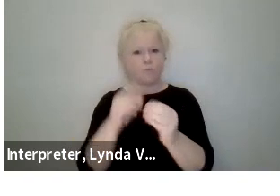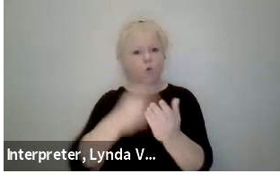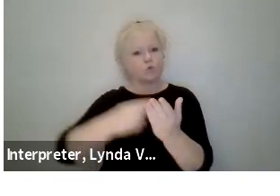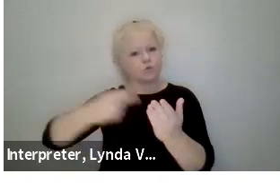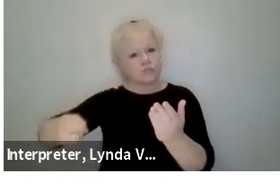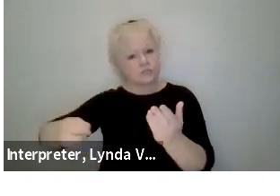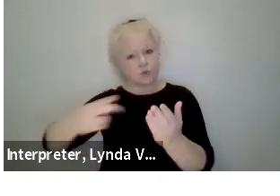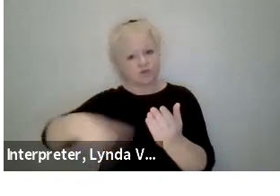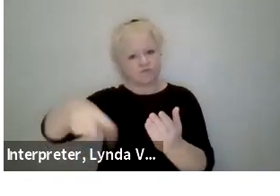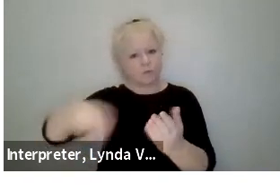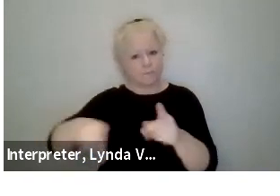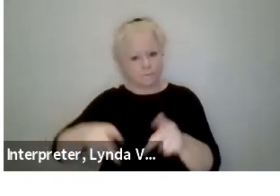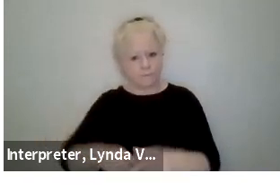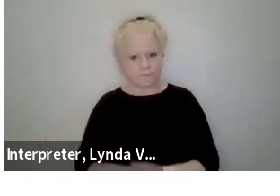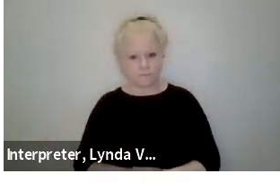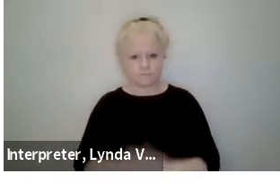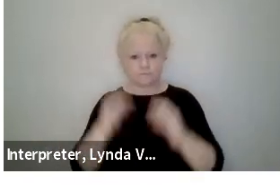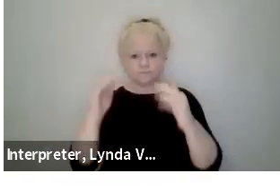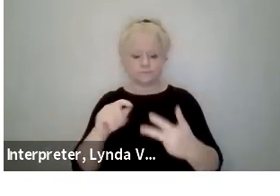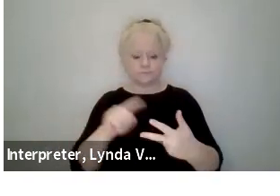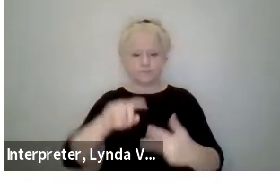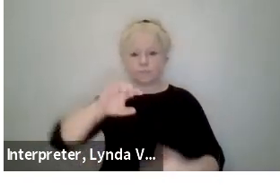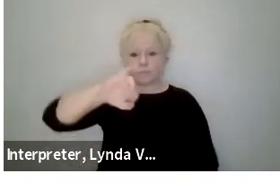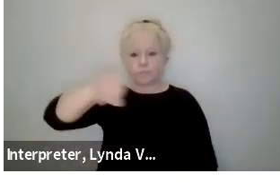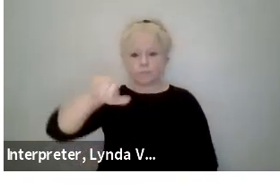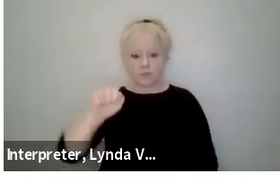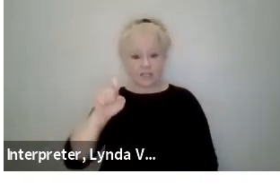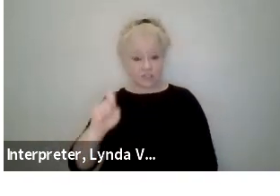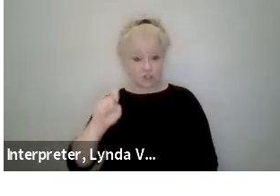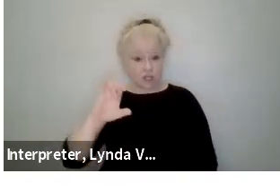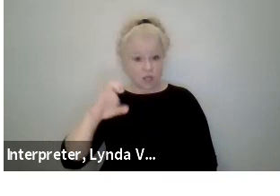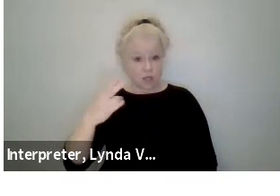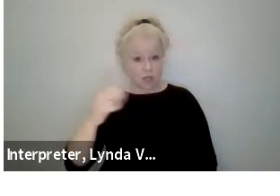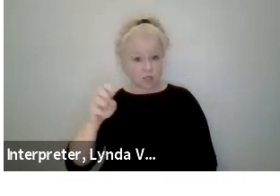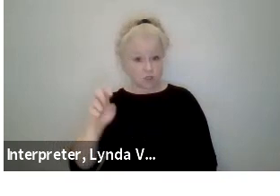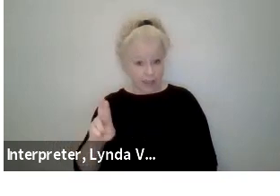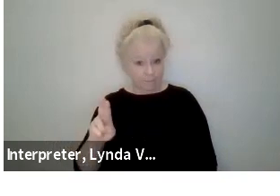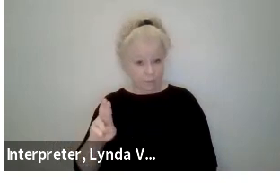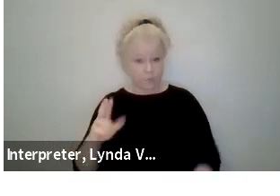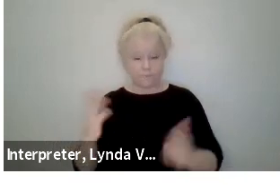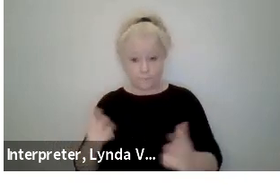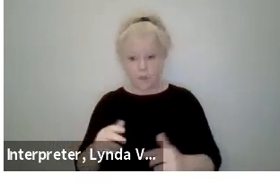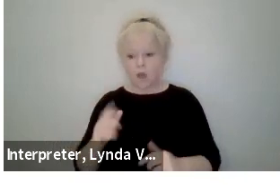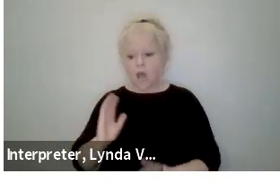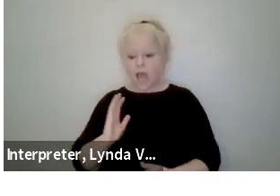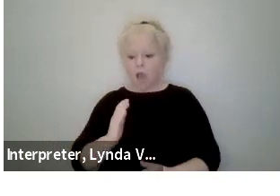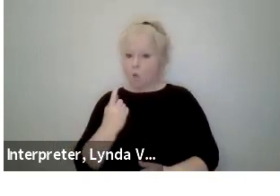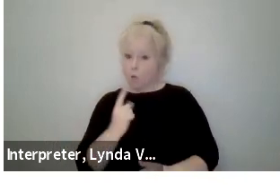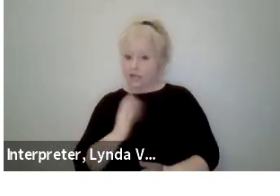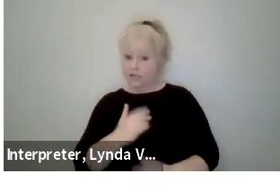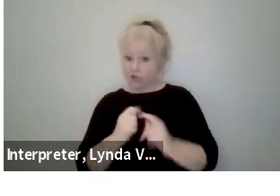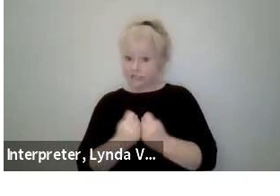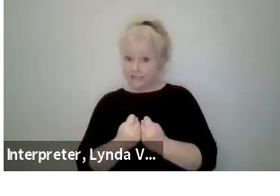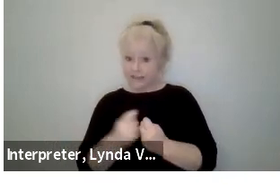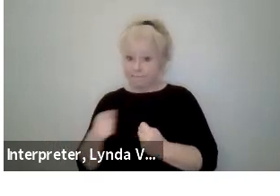resources. Jack's Chamber, one of our team members, helped with forming this partnership. One of the things